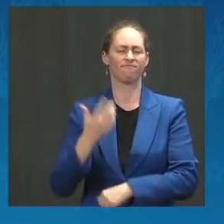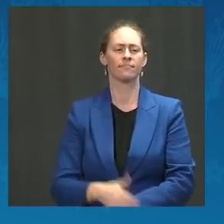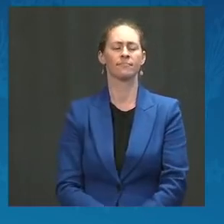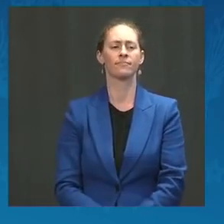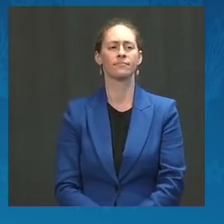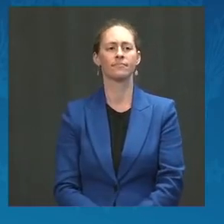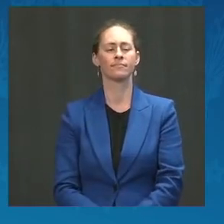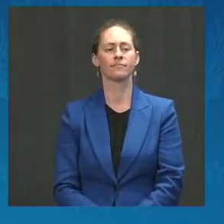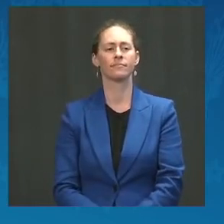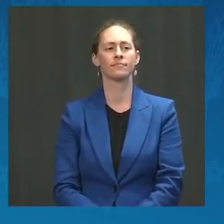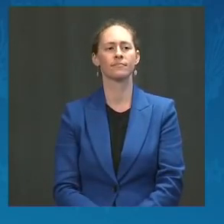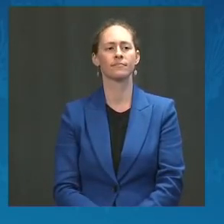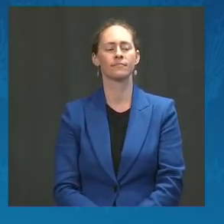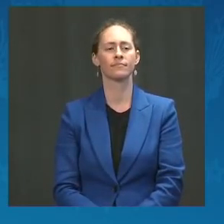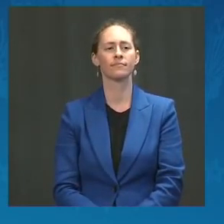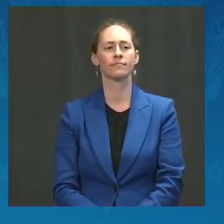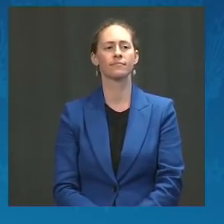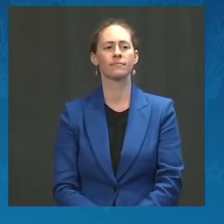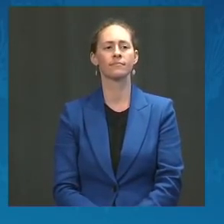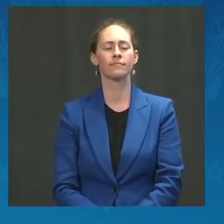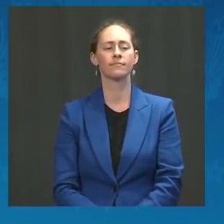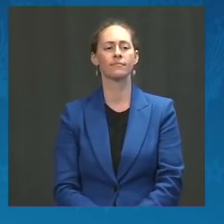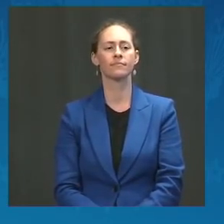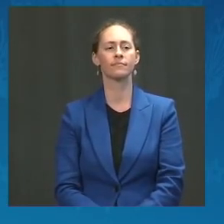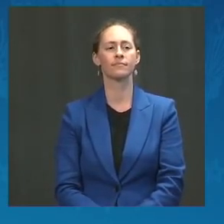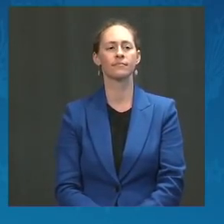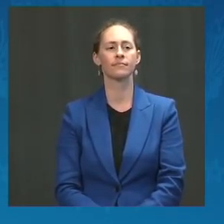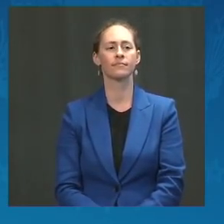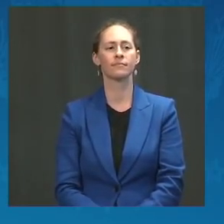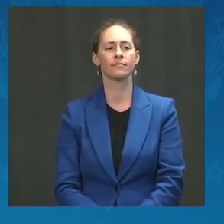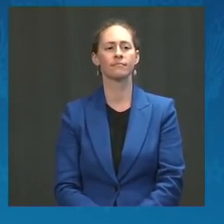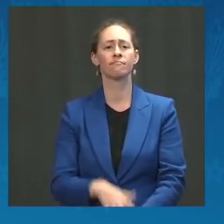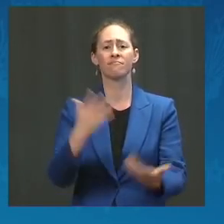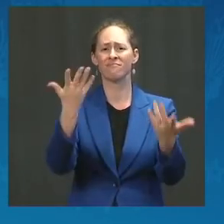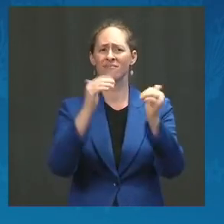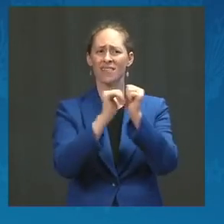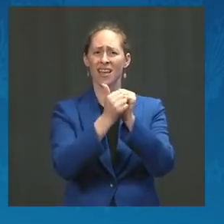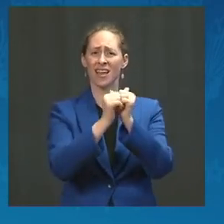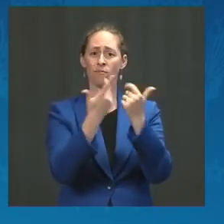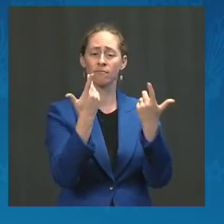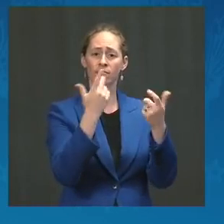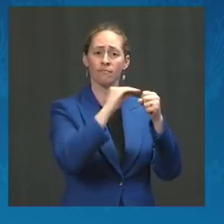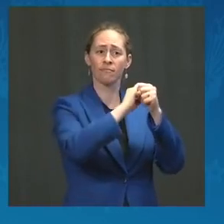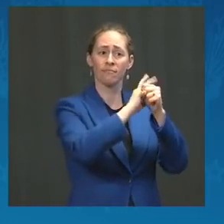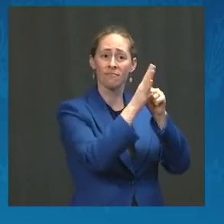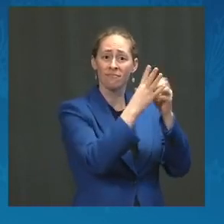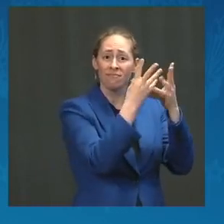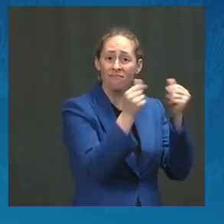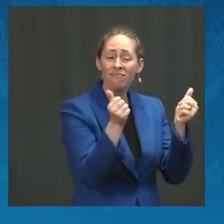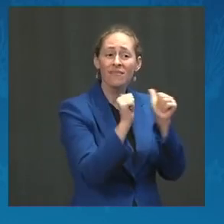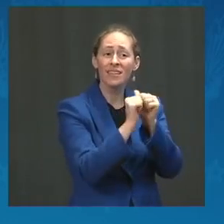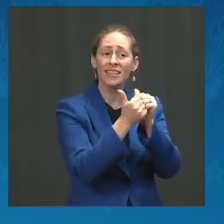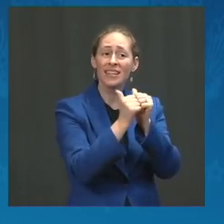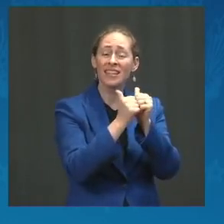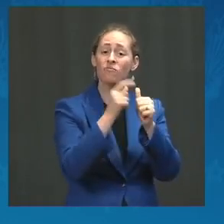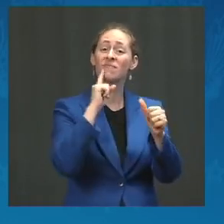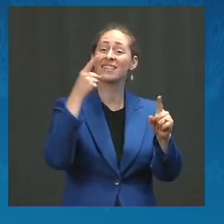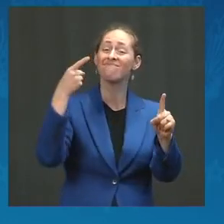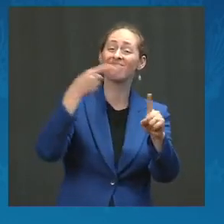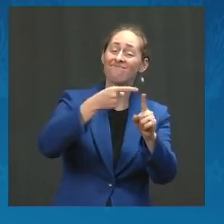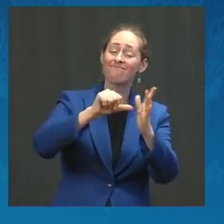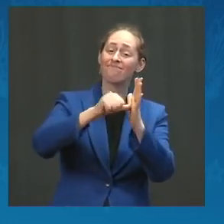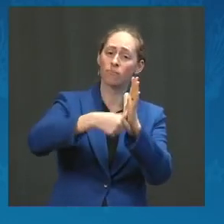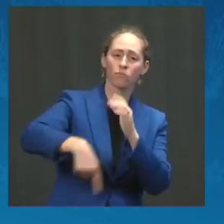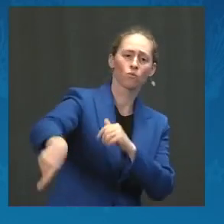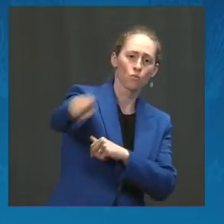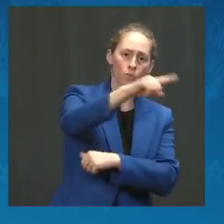And you want to know how we put this virus behind us? Well, I'll tell you how. We need to get more people vaccinated.